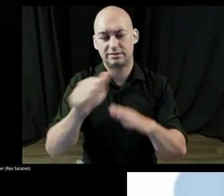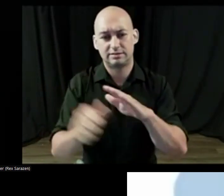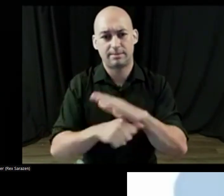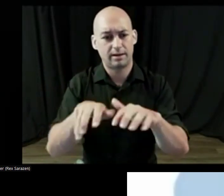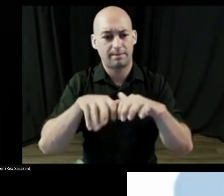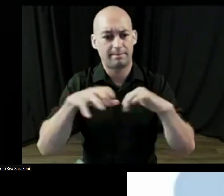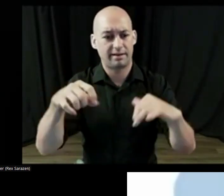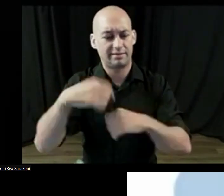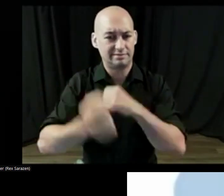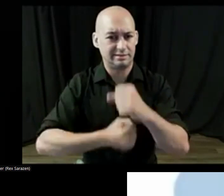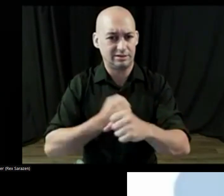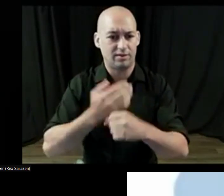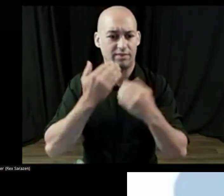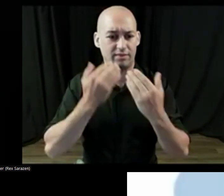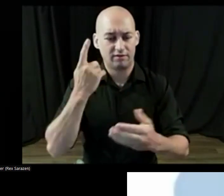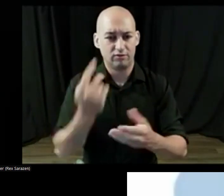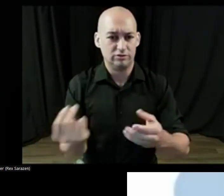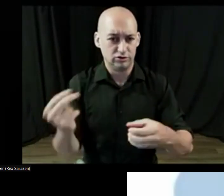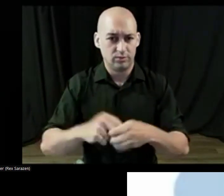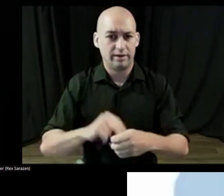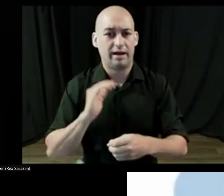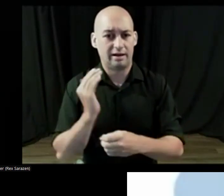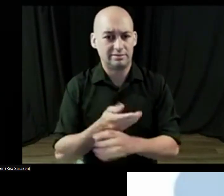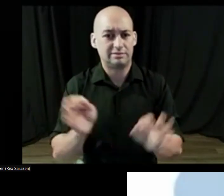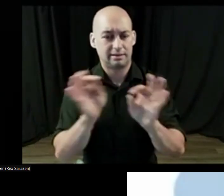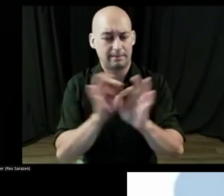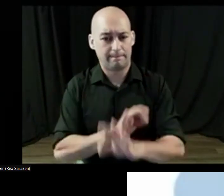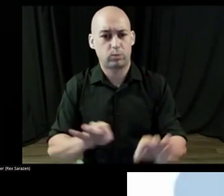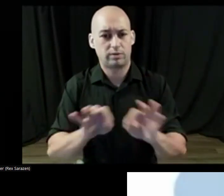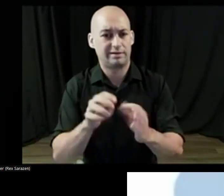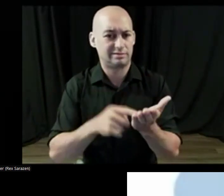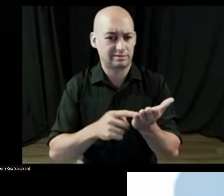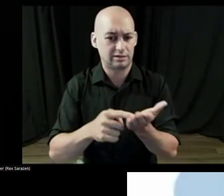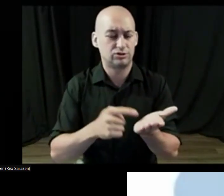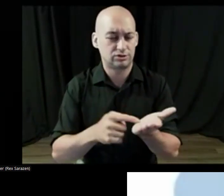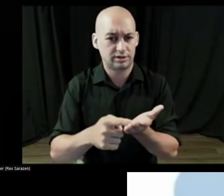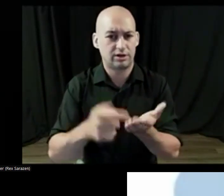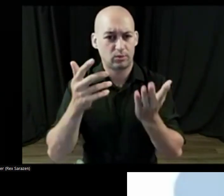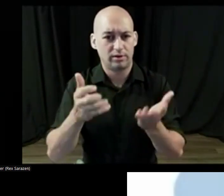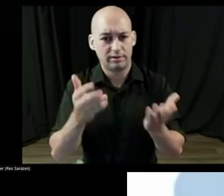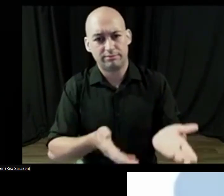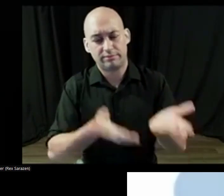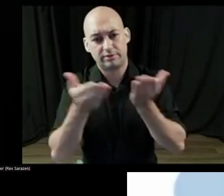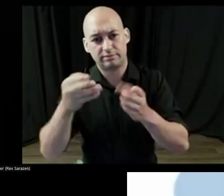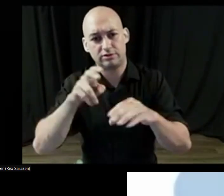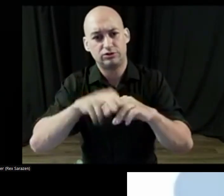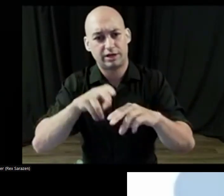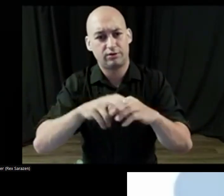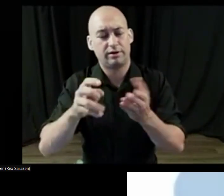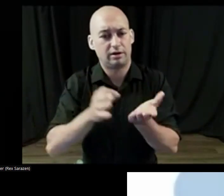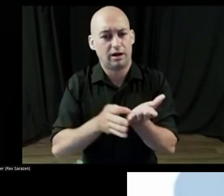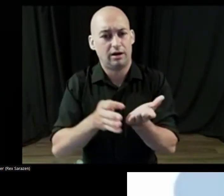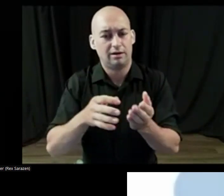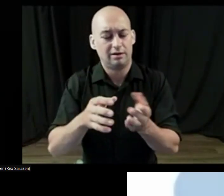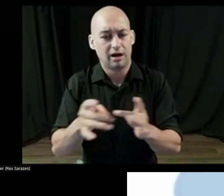joining us for this important discussion, and just wanted to uplift Chair's comments and encourage you all